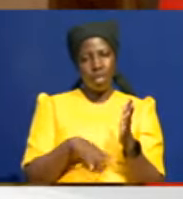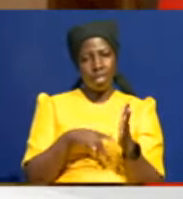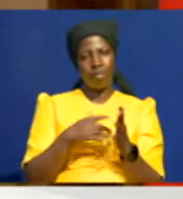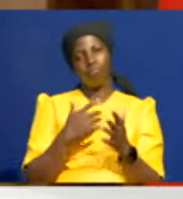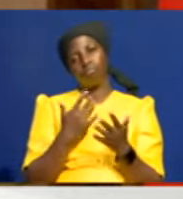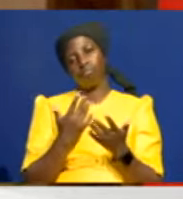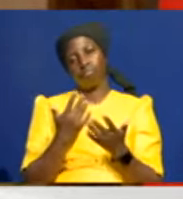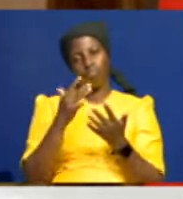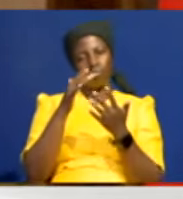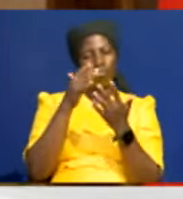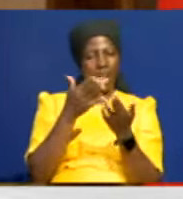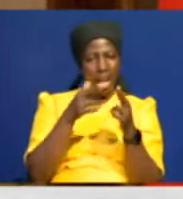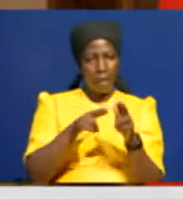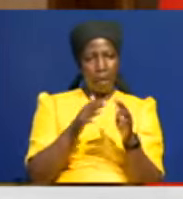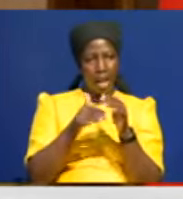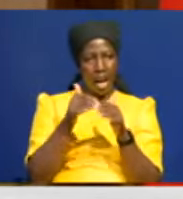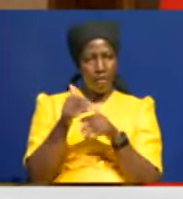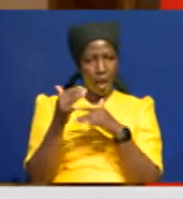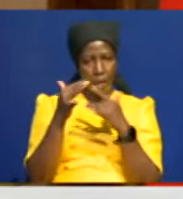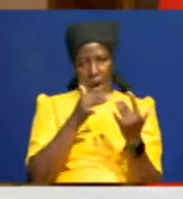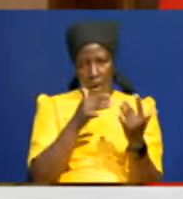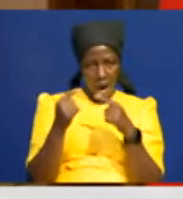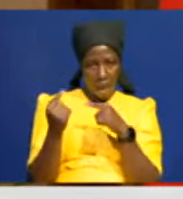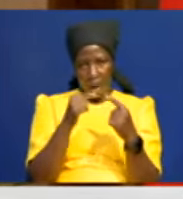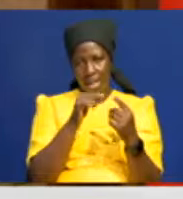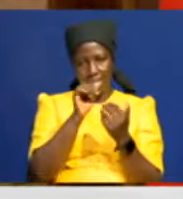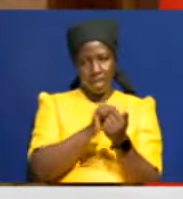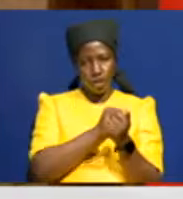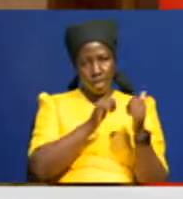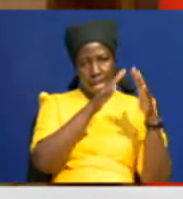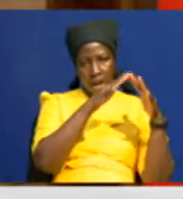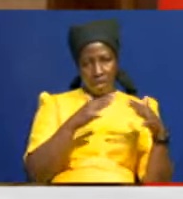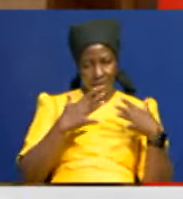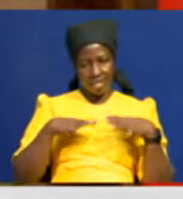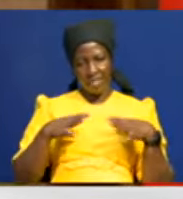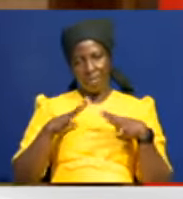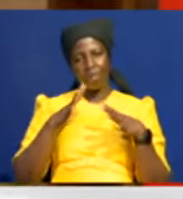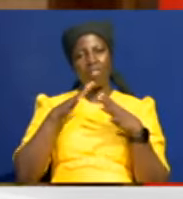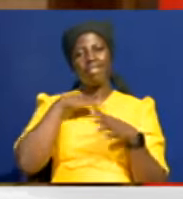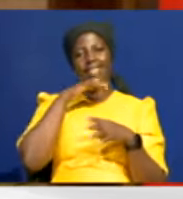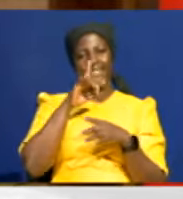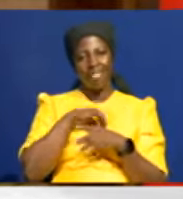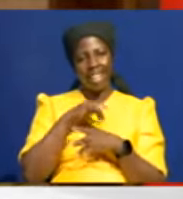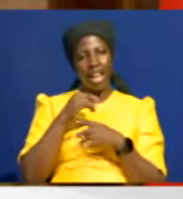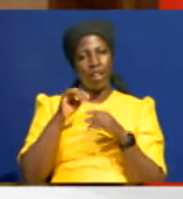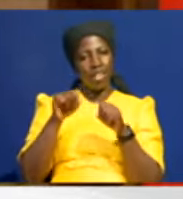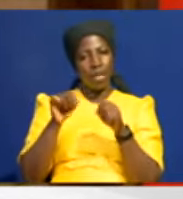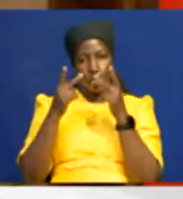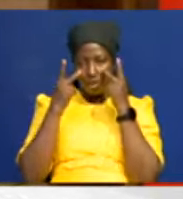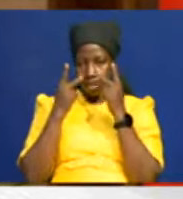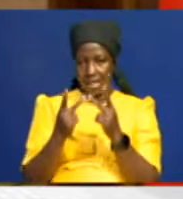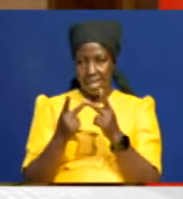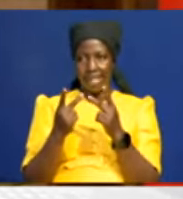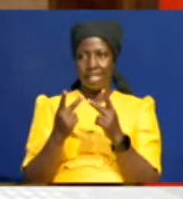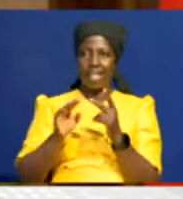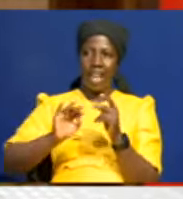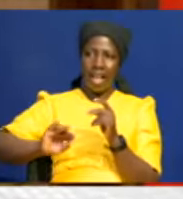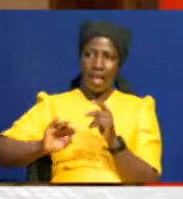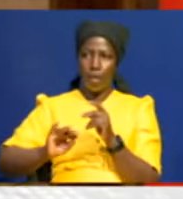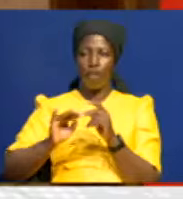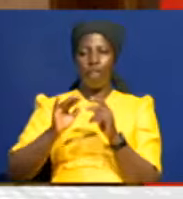destroyed houses. I saw ruined human lives. I was able to see the wreckages of Russian tanks